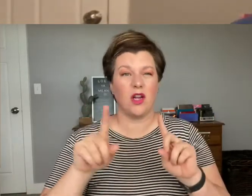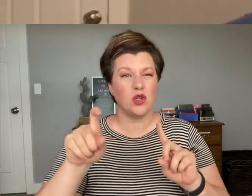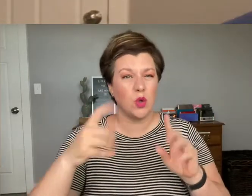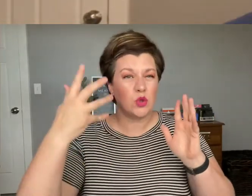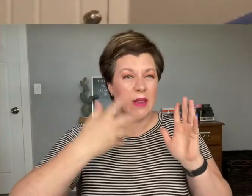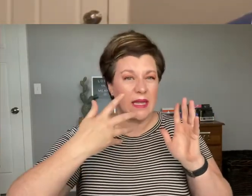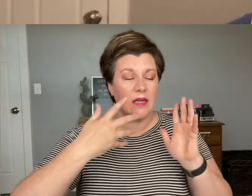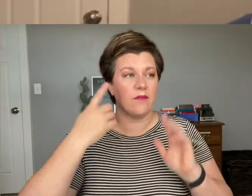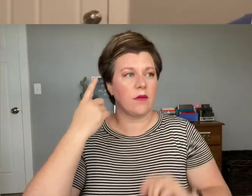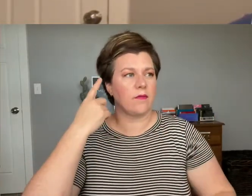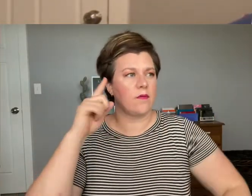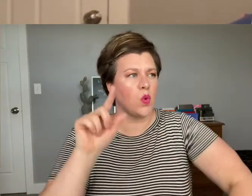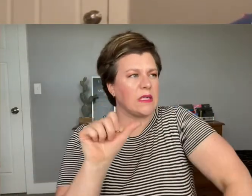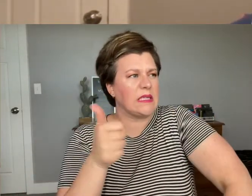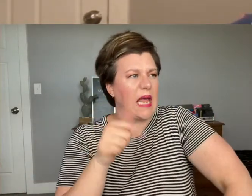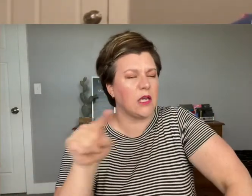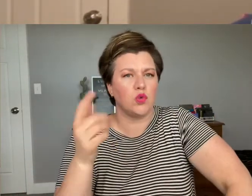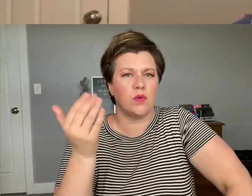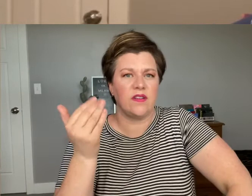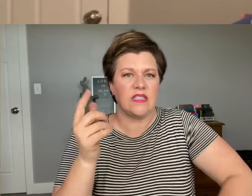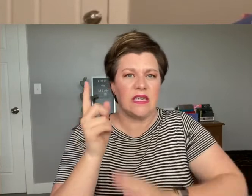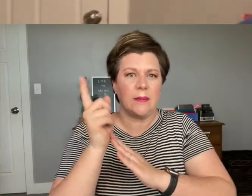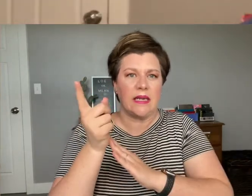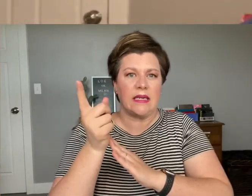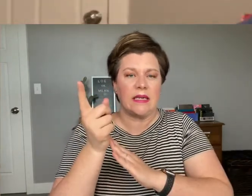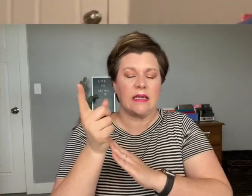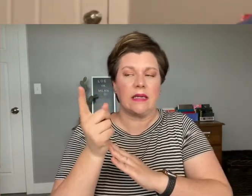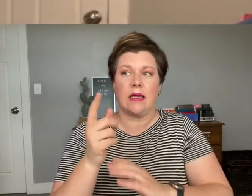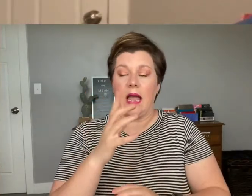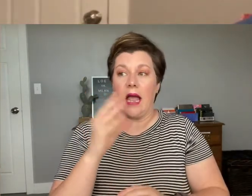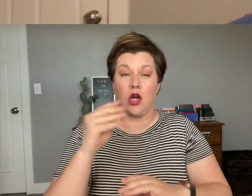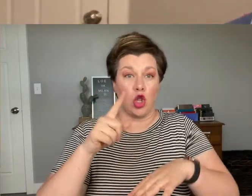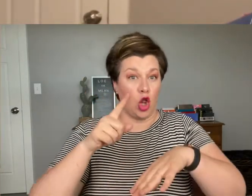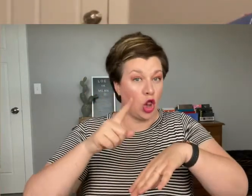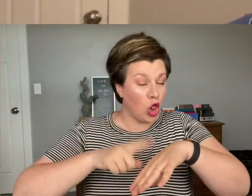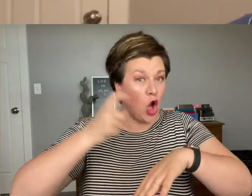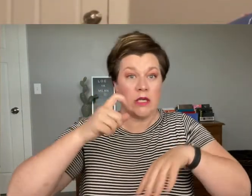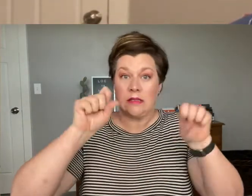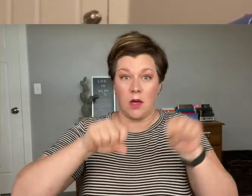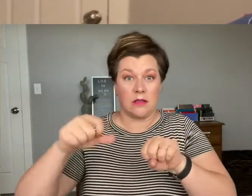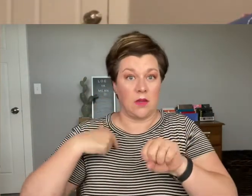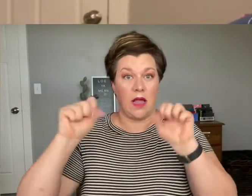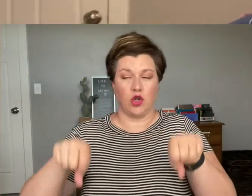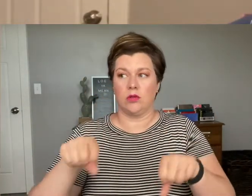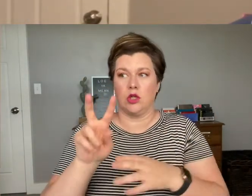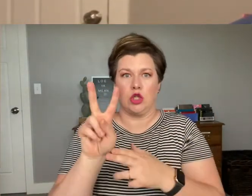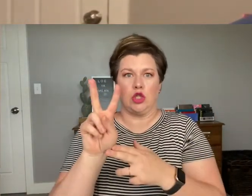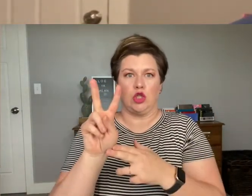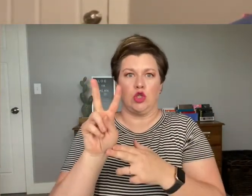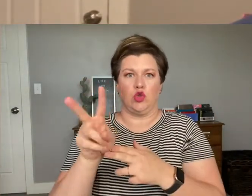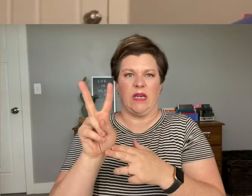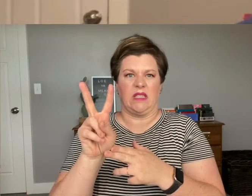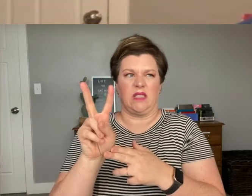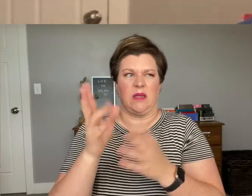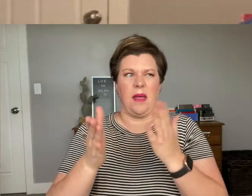problem, but you're supposed to leave this on for 10 to 15 minutes. And the longest I could leave it on my